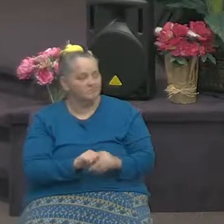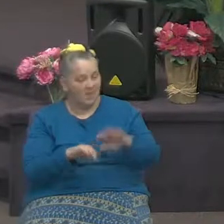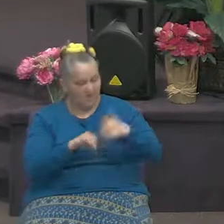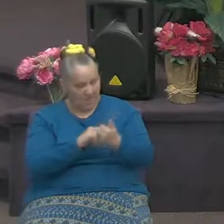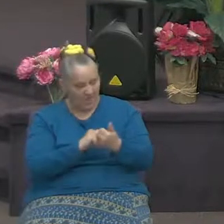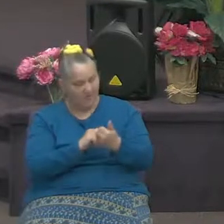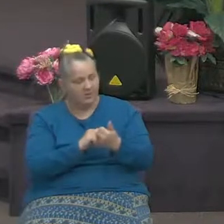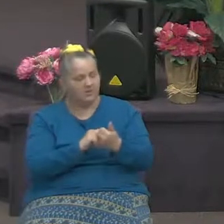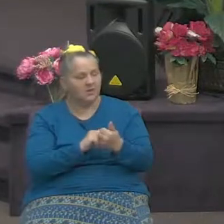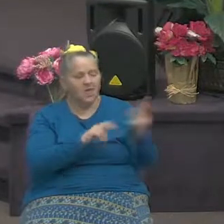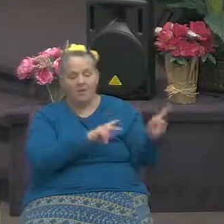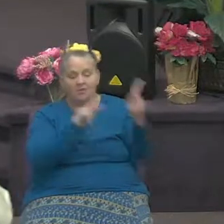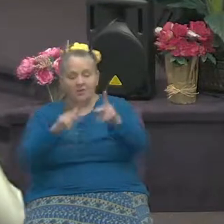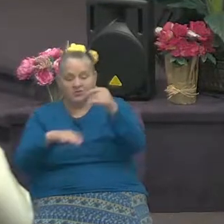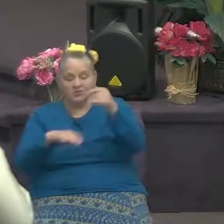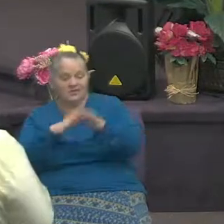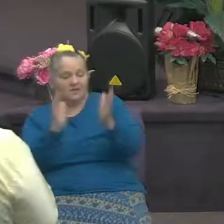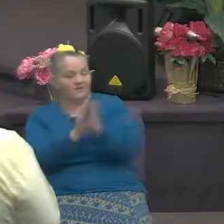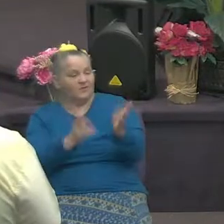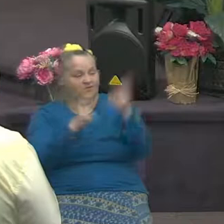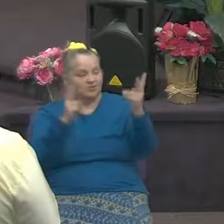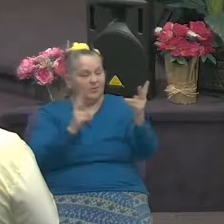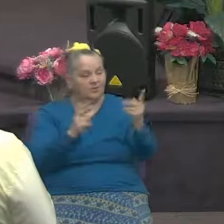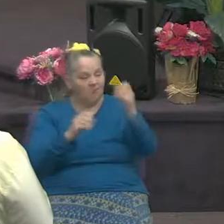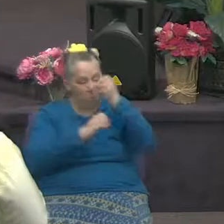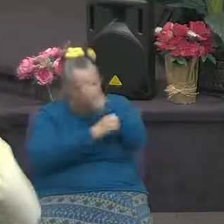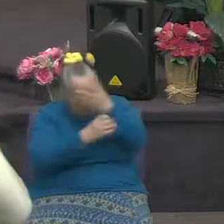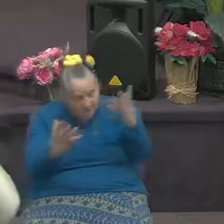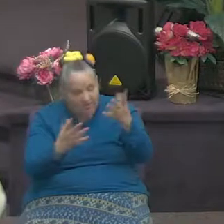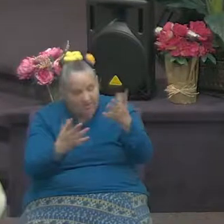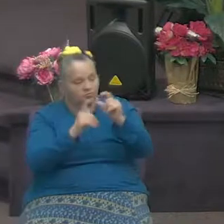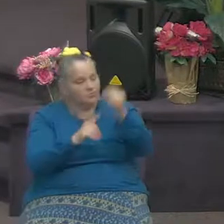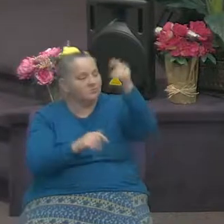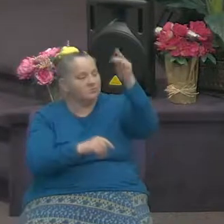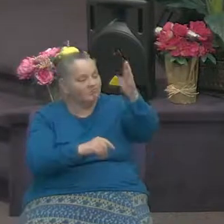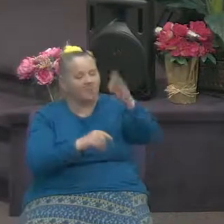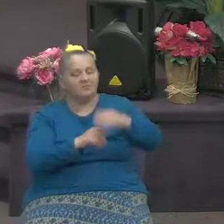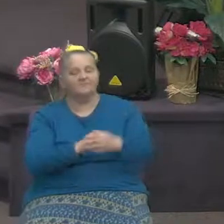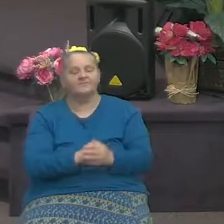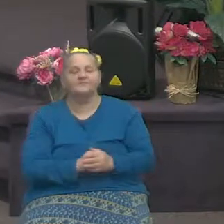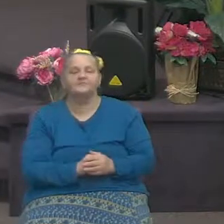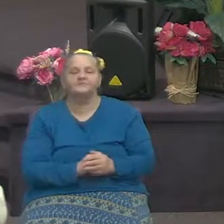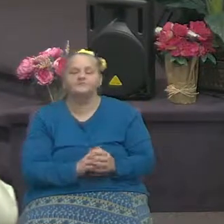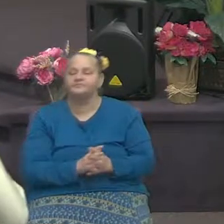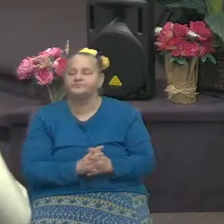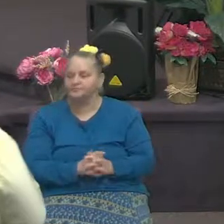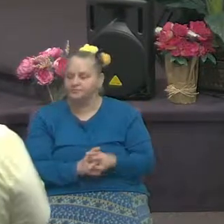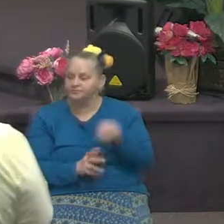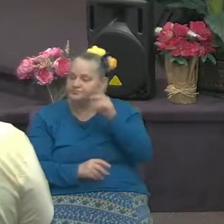That's how he plunges you to victory. It's in obedience to the Word of God.